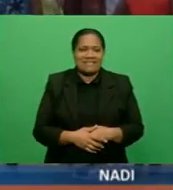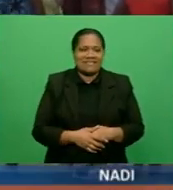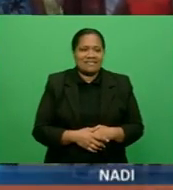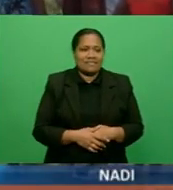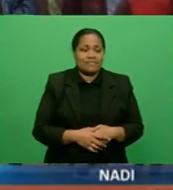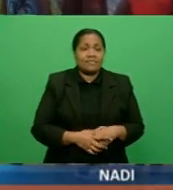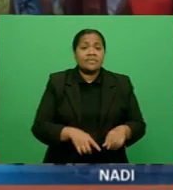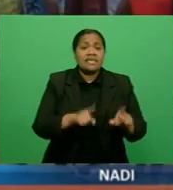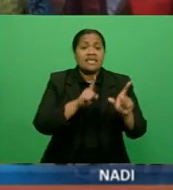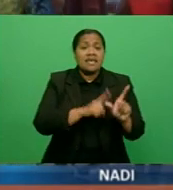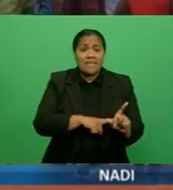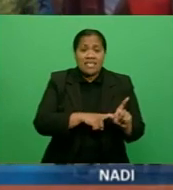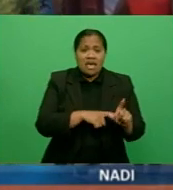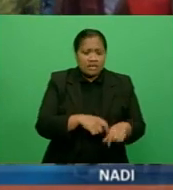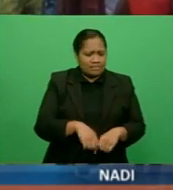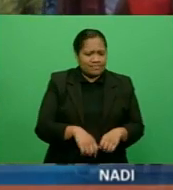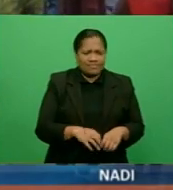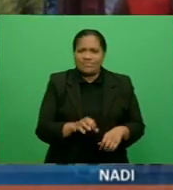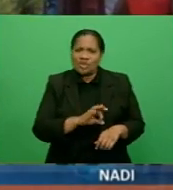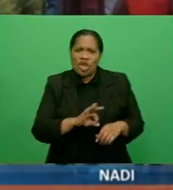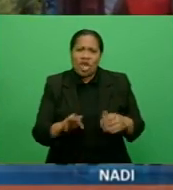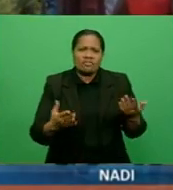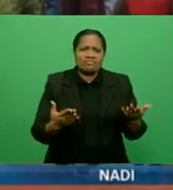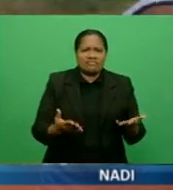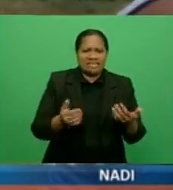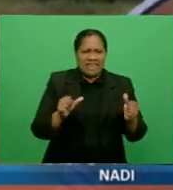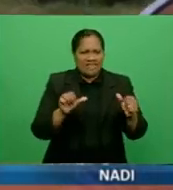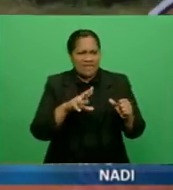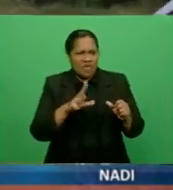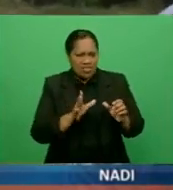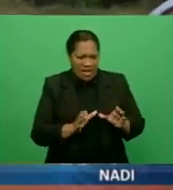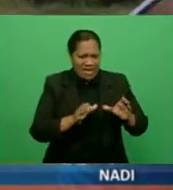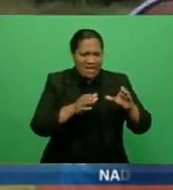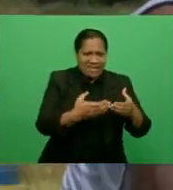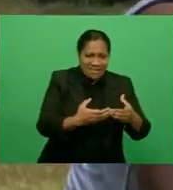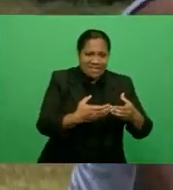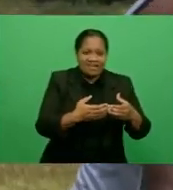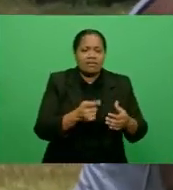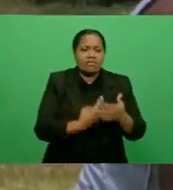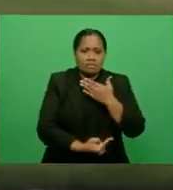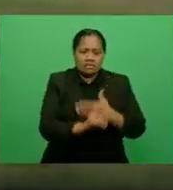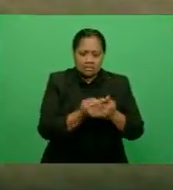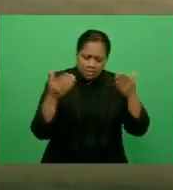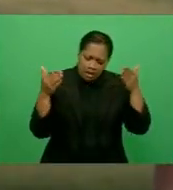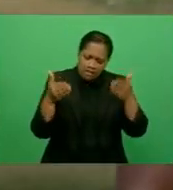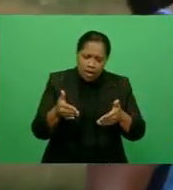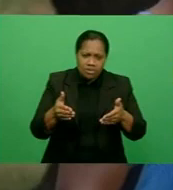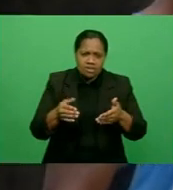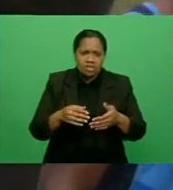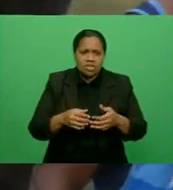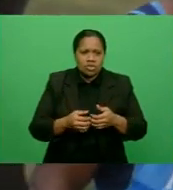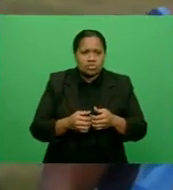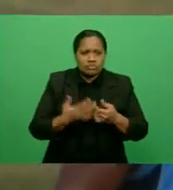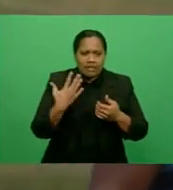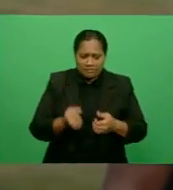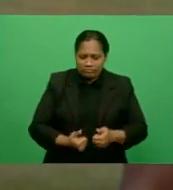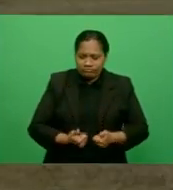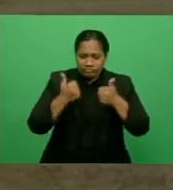Yamadhiya is not at all phased by the pool they've been drawn in but are just focusing on getting a good start.